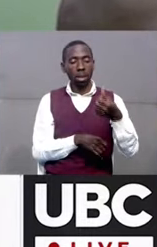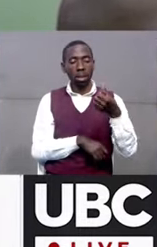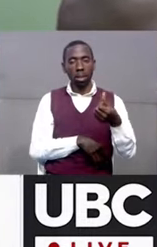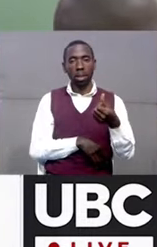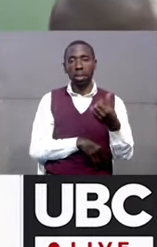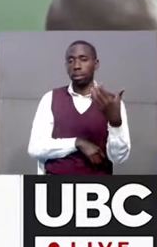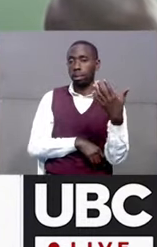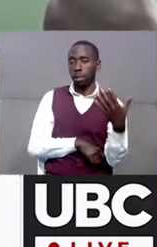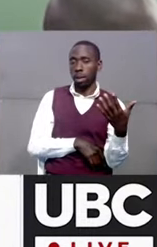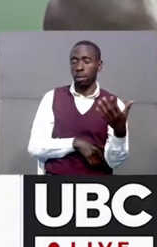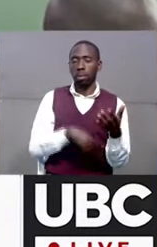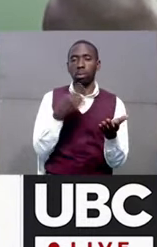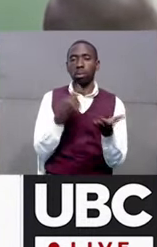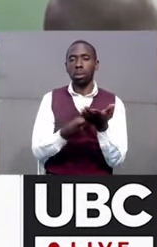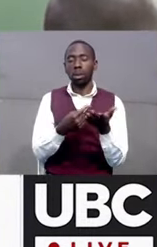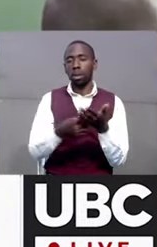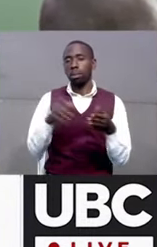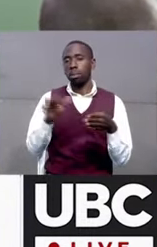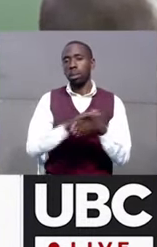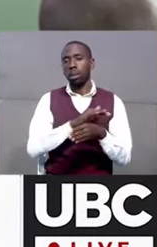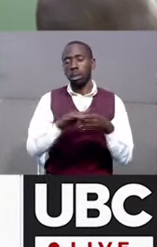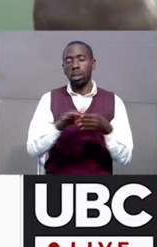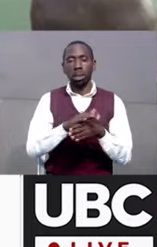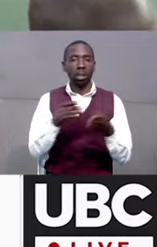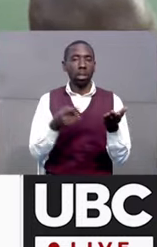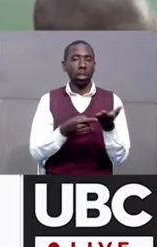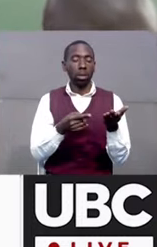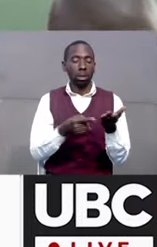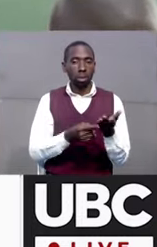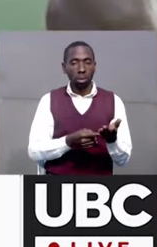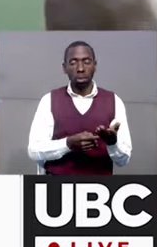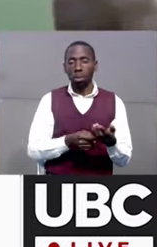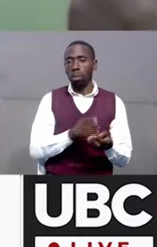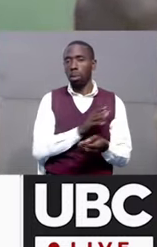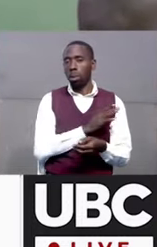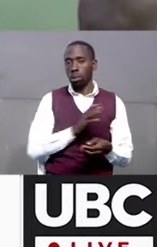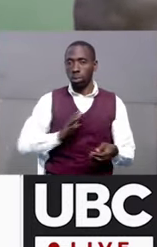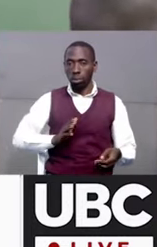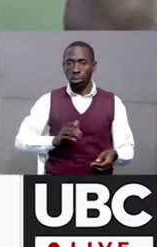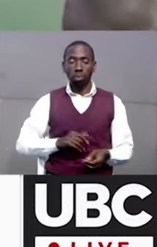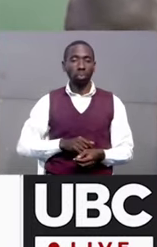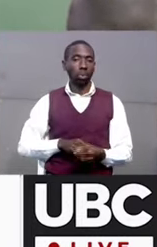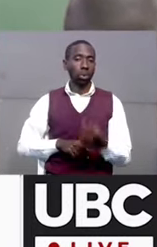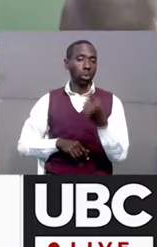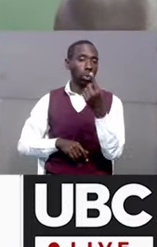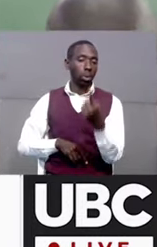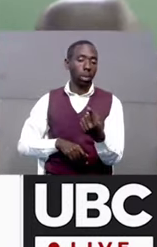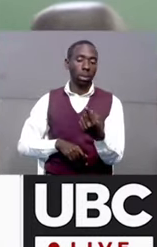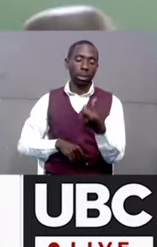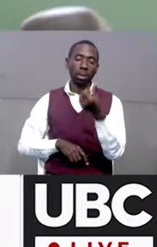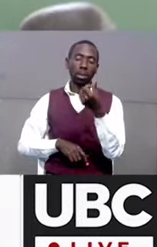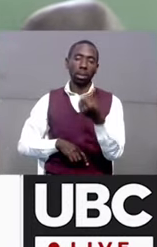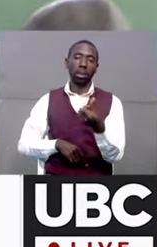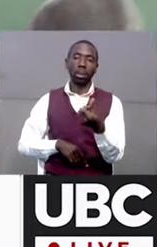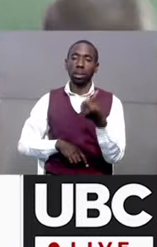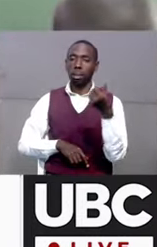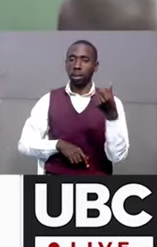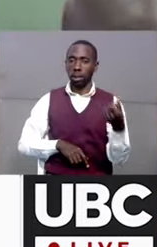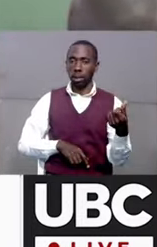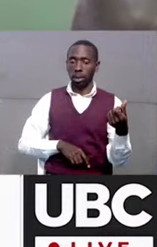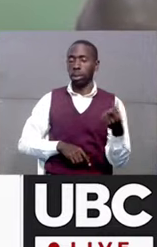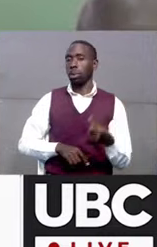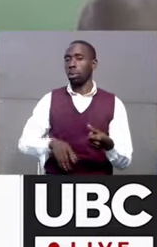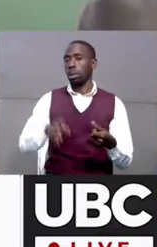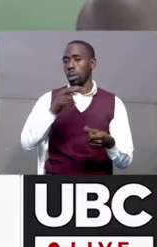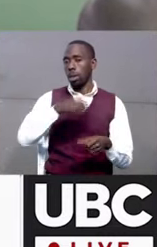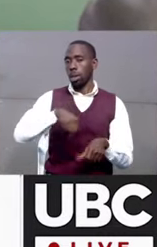165, Uganda Business and Technical Examinations Board, vote 166, National Council